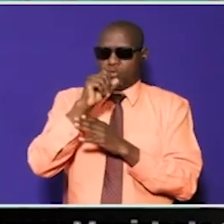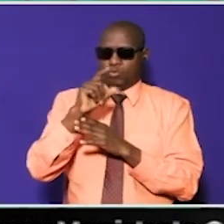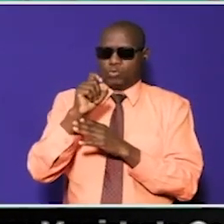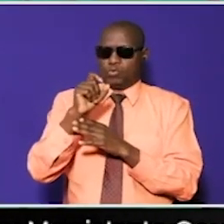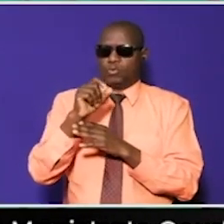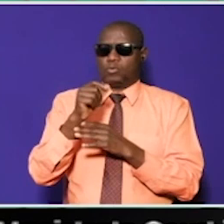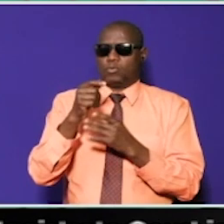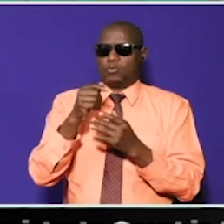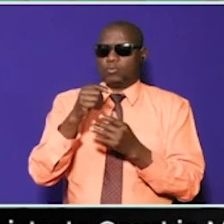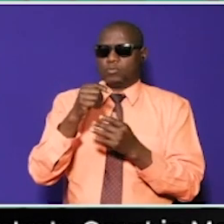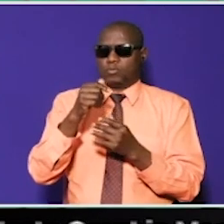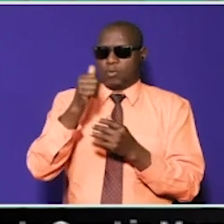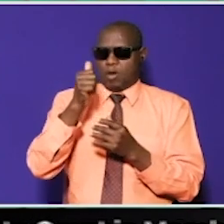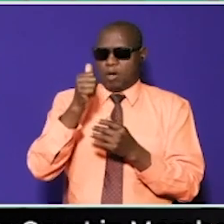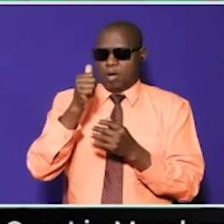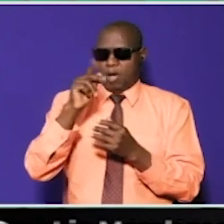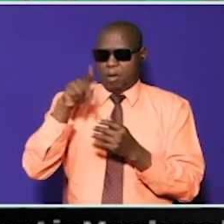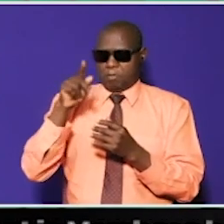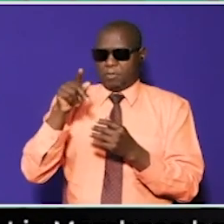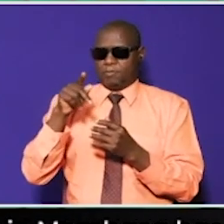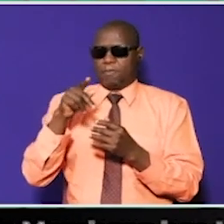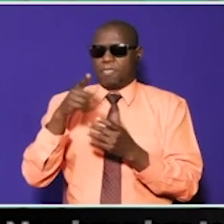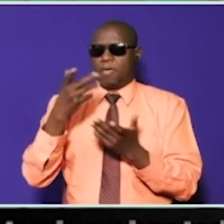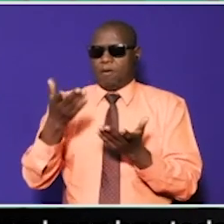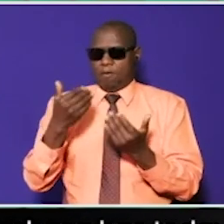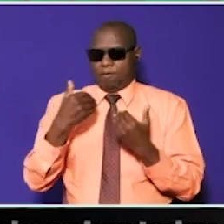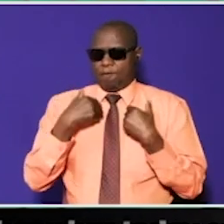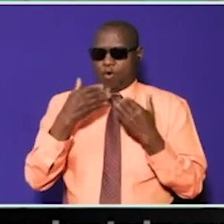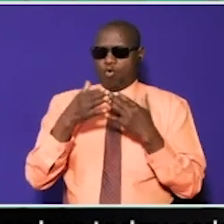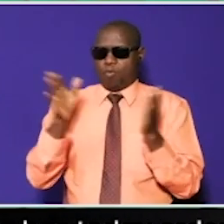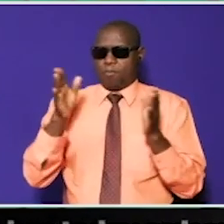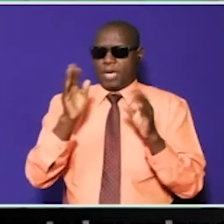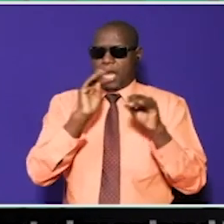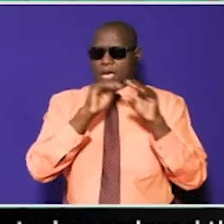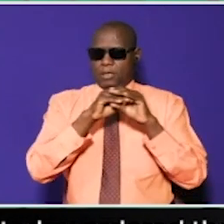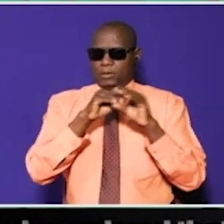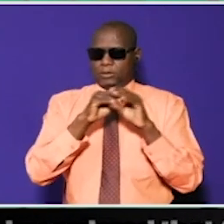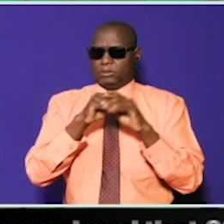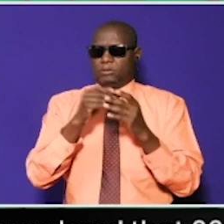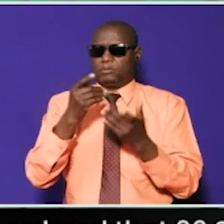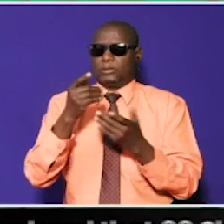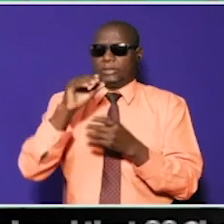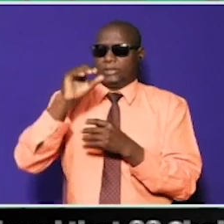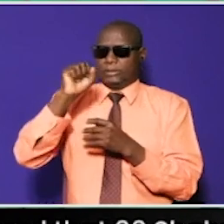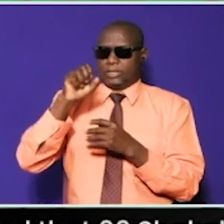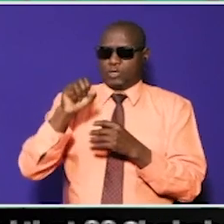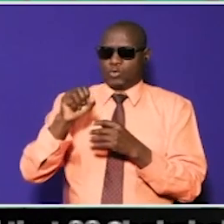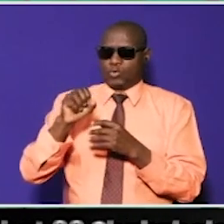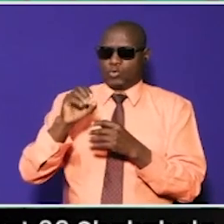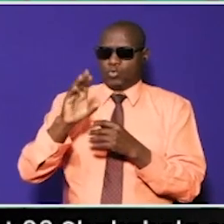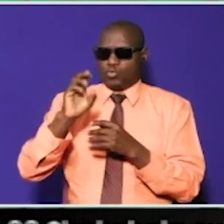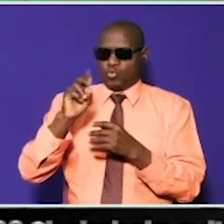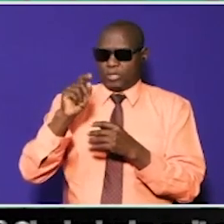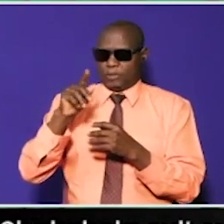application have also delivered inclusion by opening up access to the securities market to everyone, regardless of